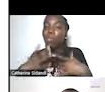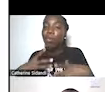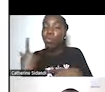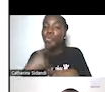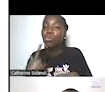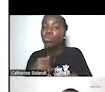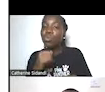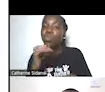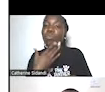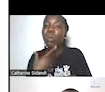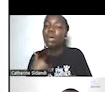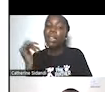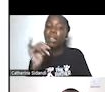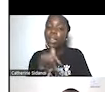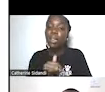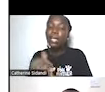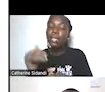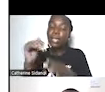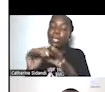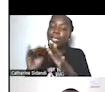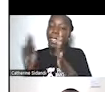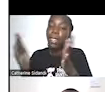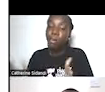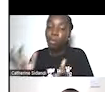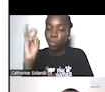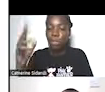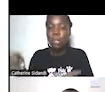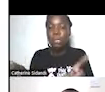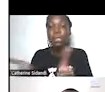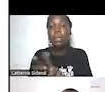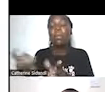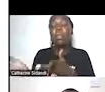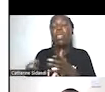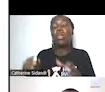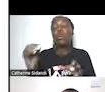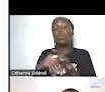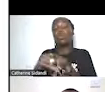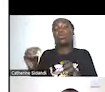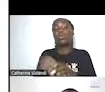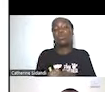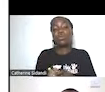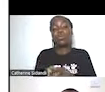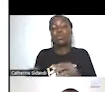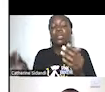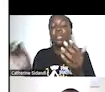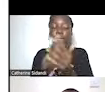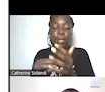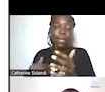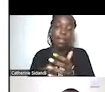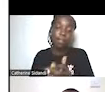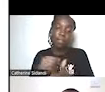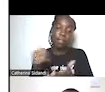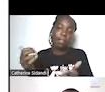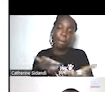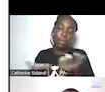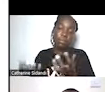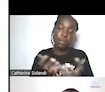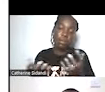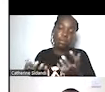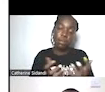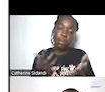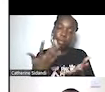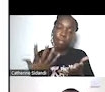are also people who doesn't understand that analysts can also bring a contribution. Or analysts have also not gotten the business acumen bit of it so that they